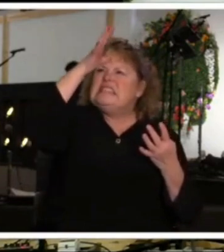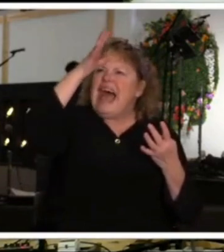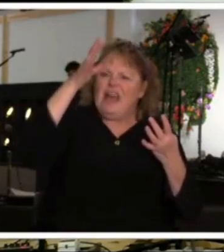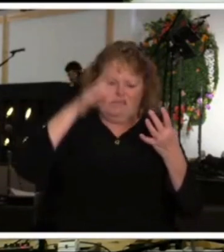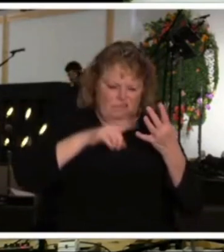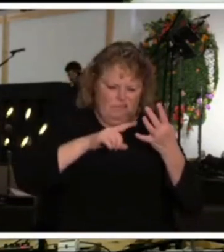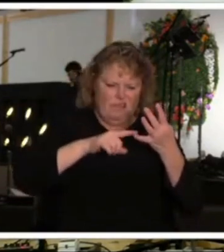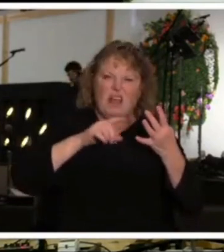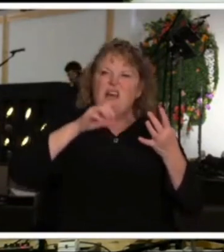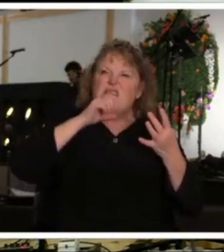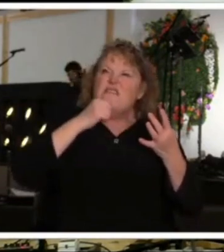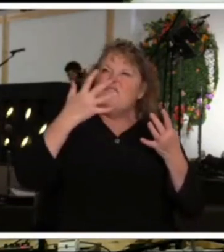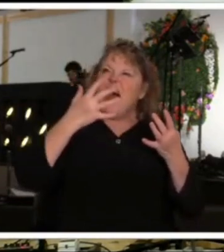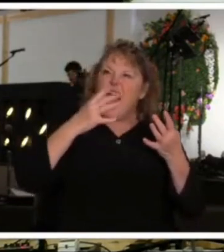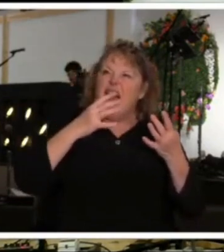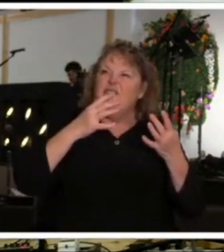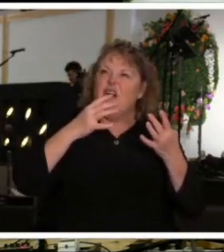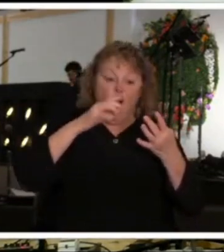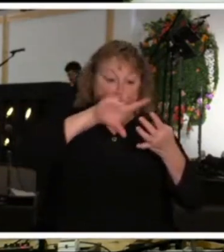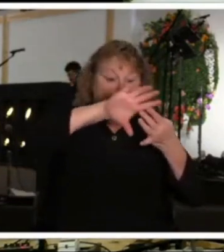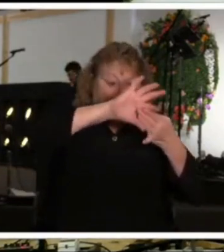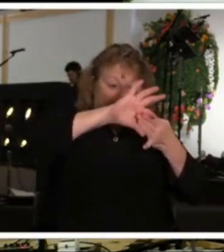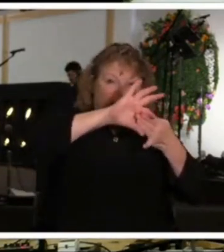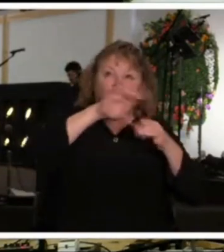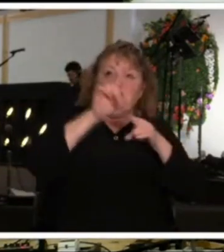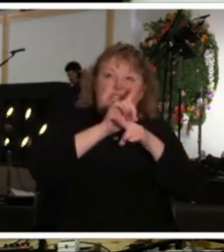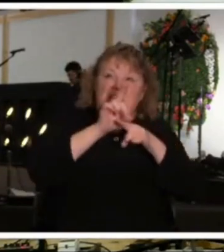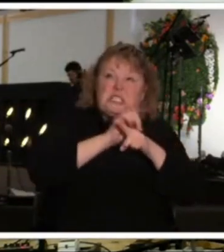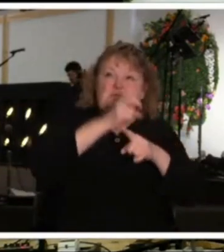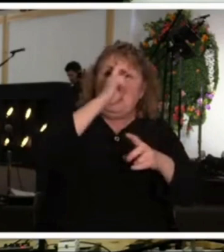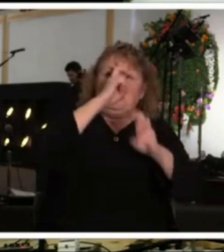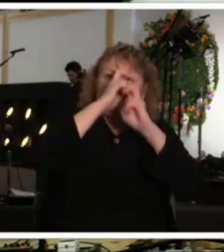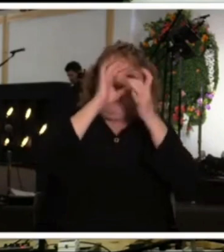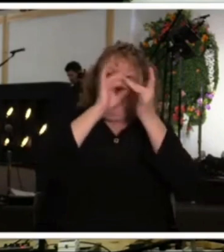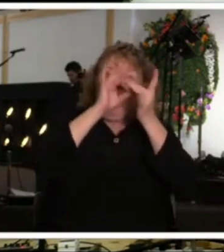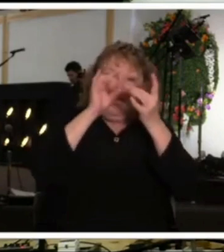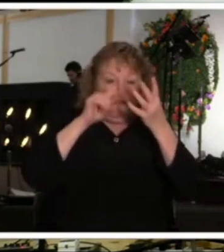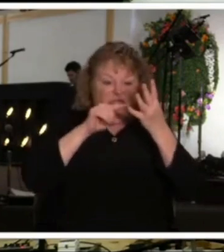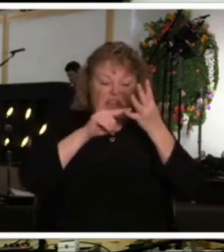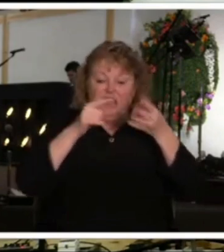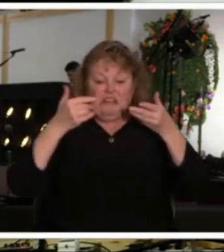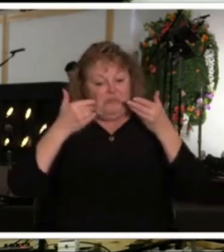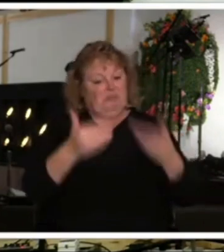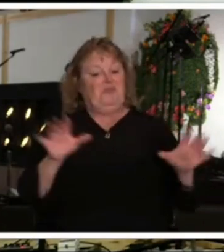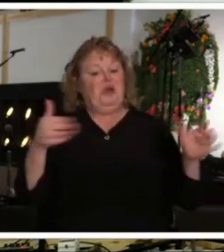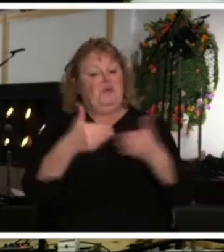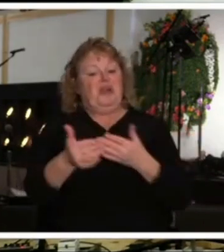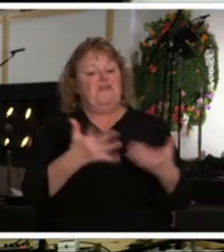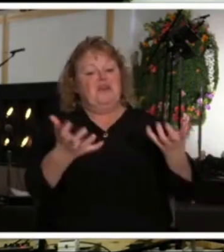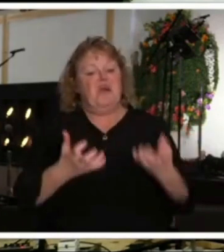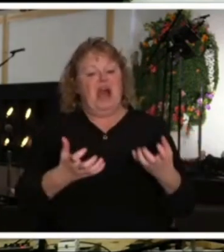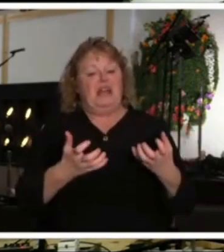don't do anything. You don't discipline. You just let her do what she wants to do. And to be honest, I do.